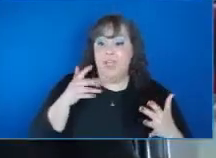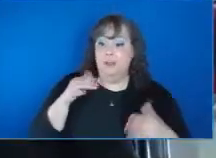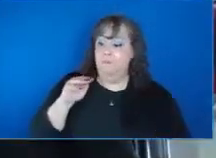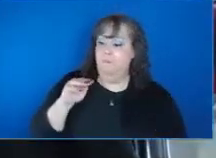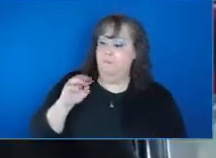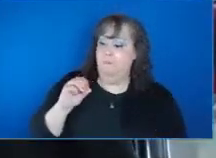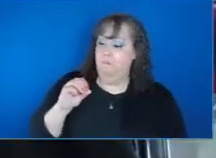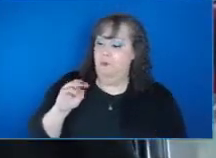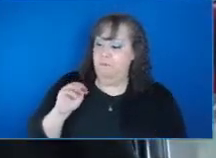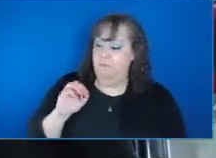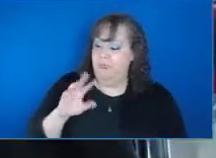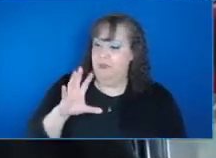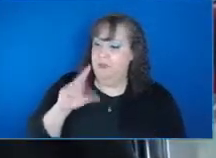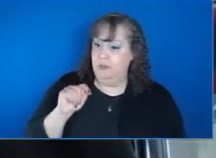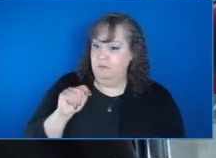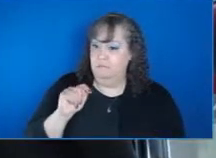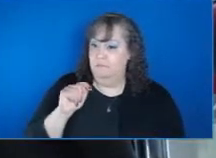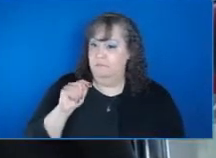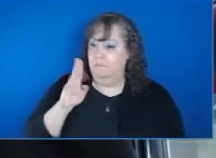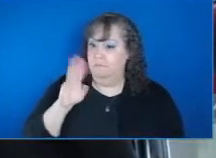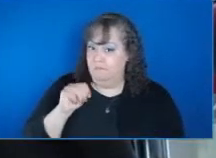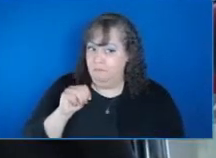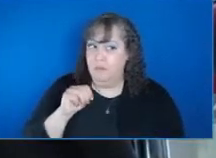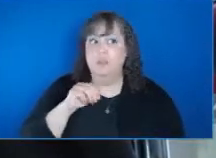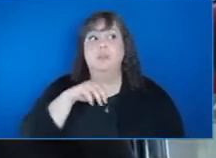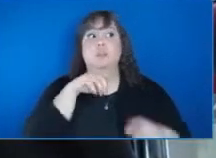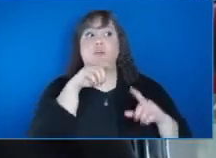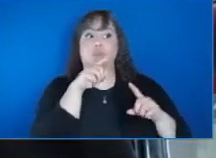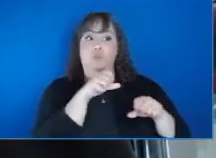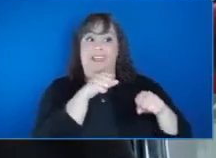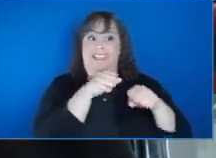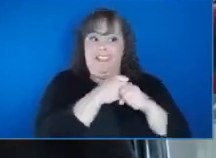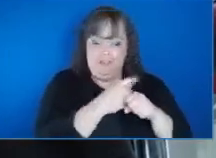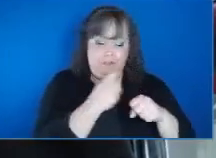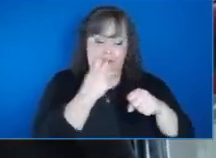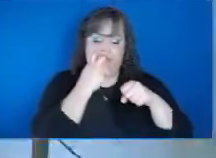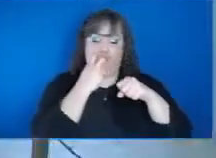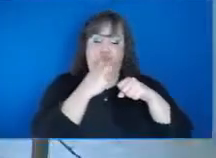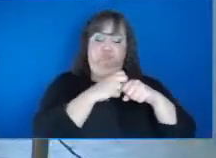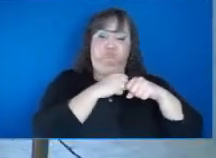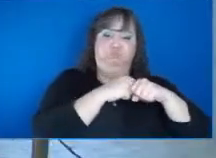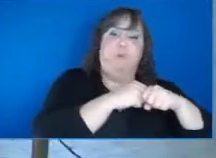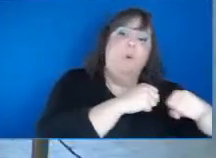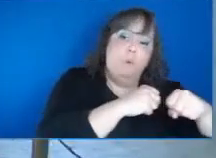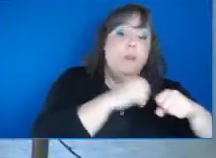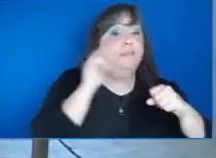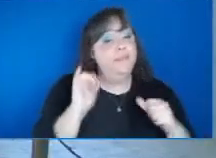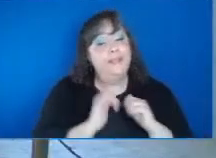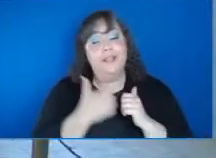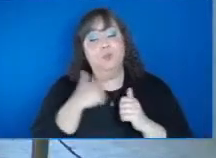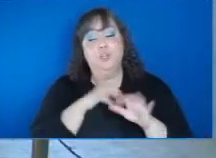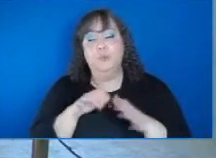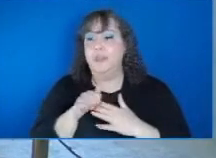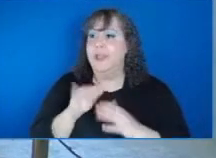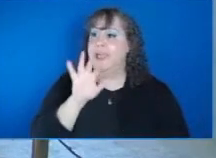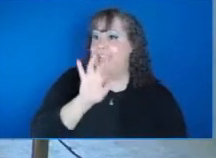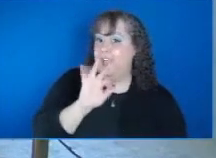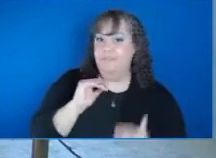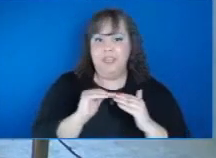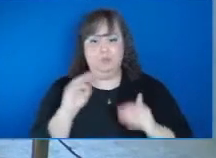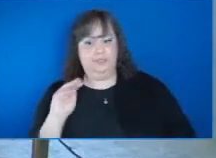momentum. That's how we're doing it. The good old F equals MA. Yes. All right. My favorite